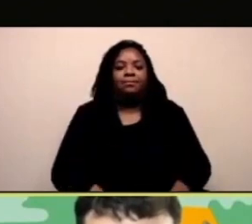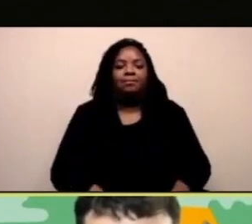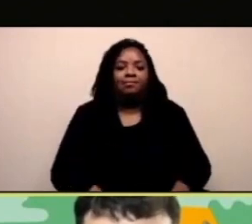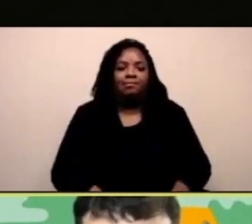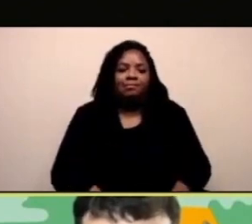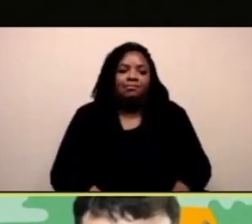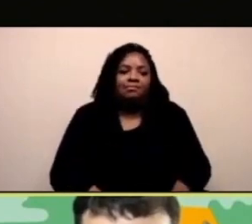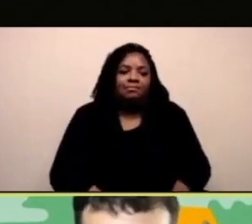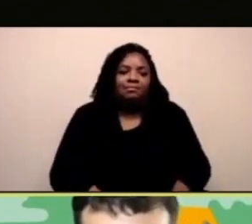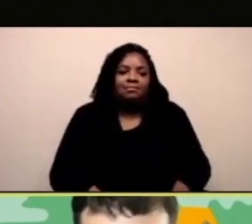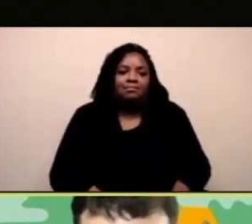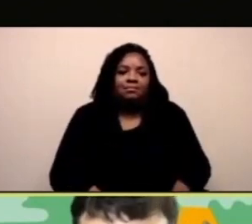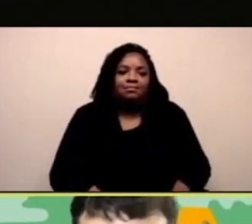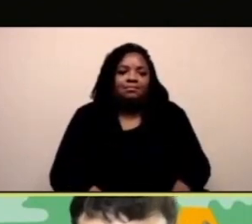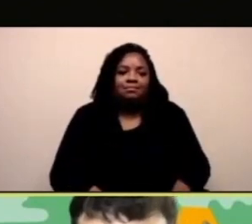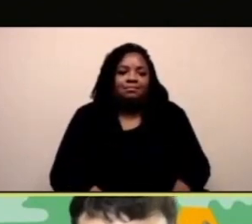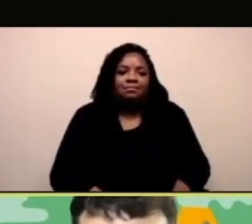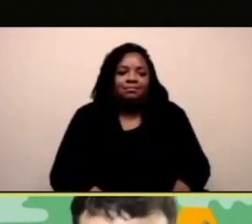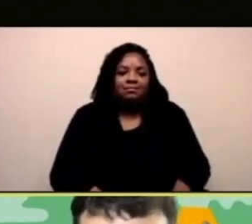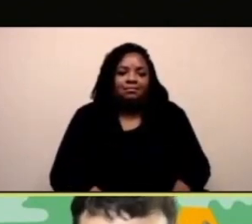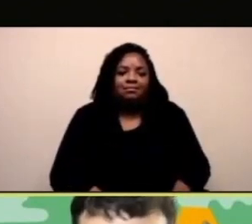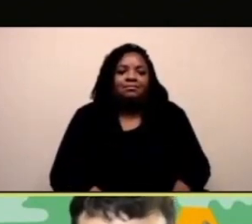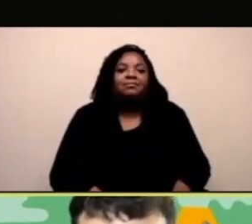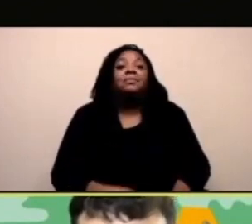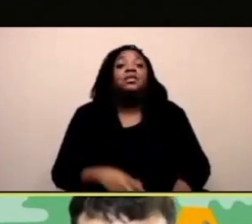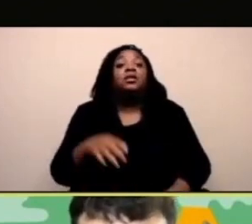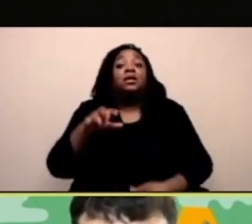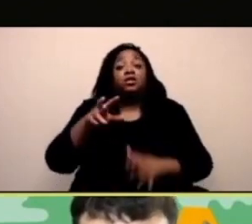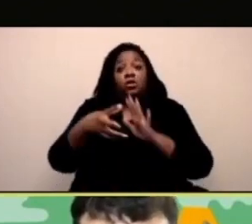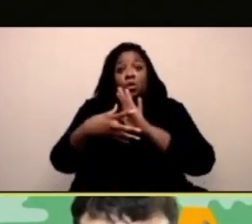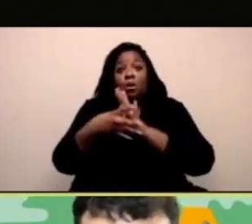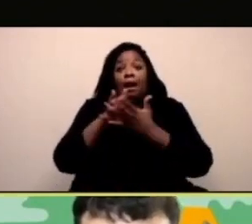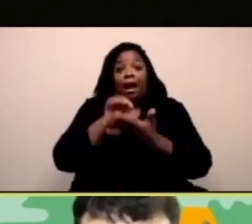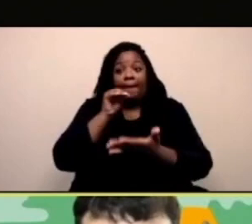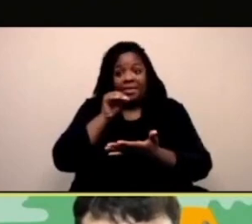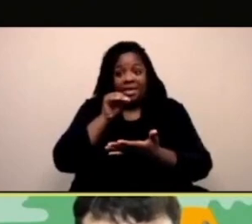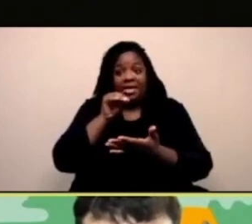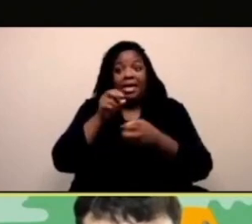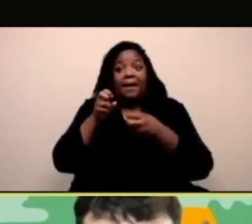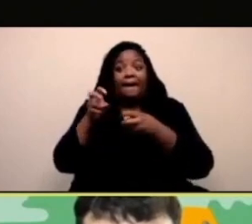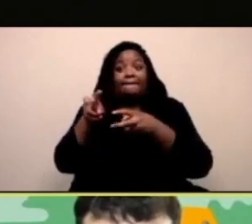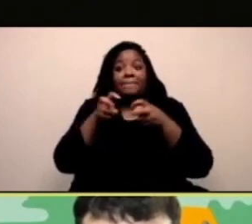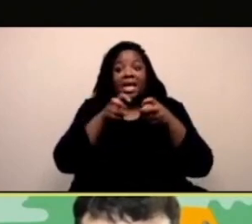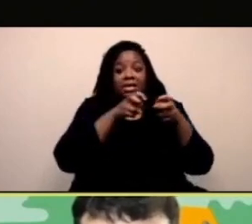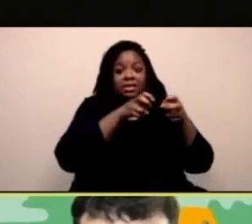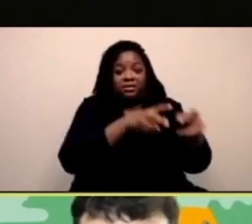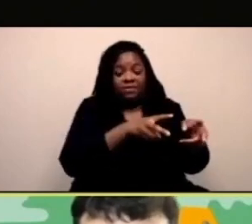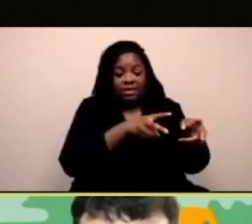Let's try that again. Copy, paste, and flip. Okay, so now I have two sets of whiskers.